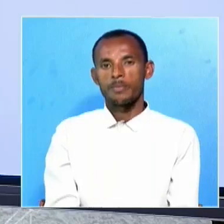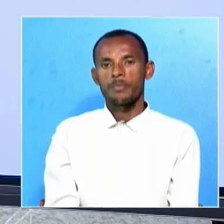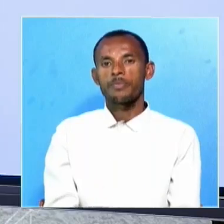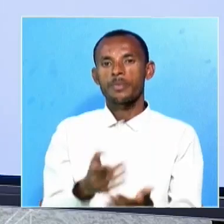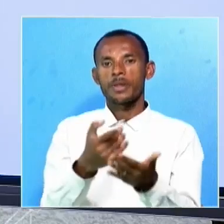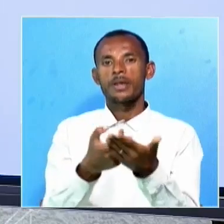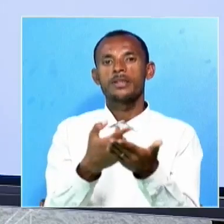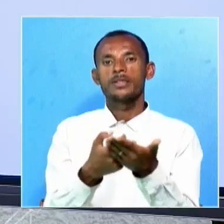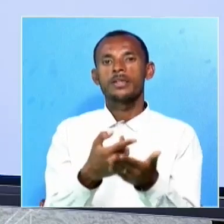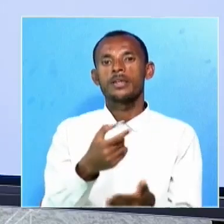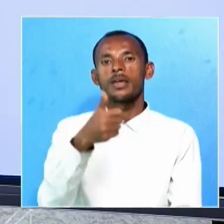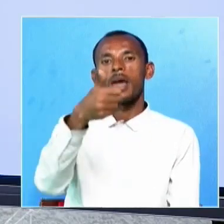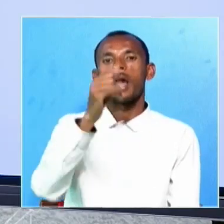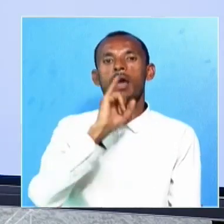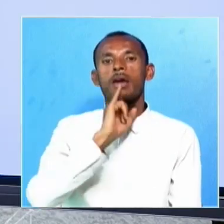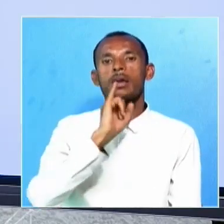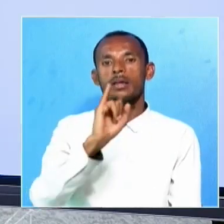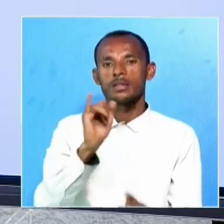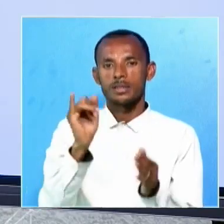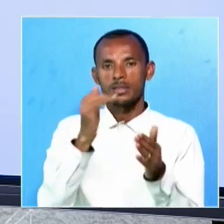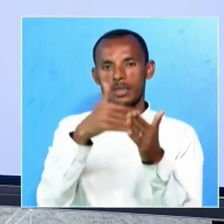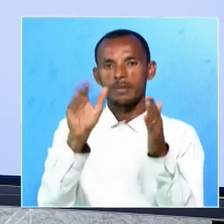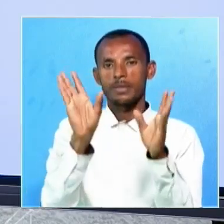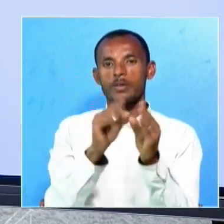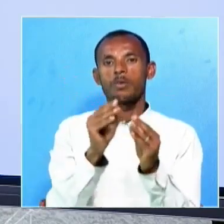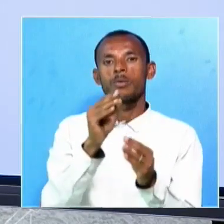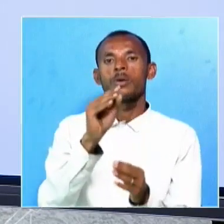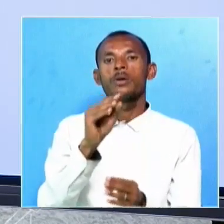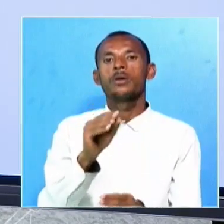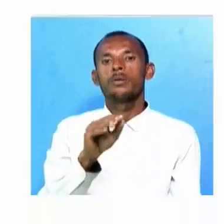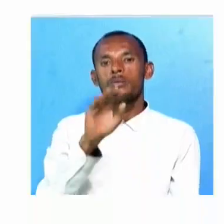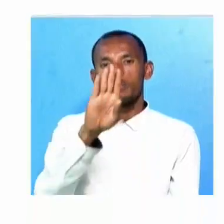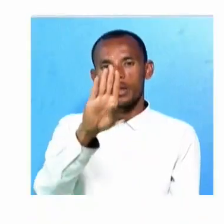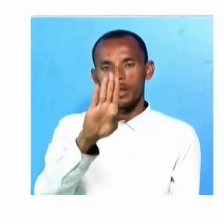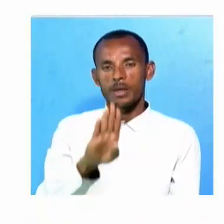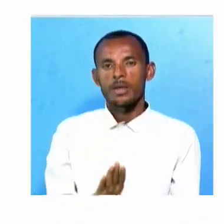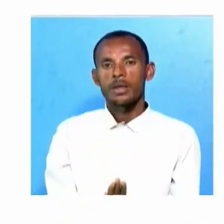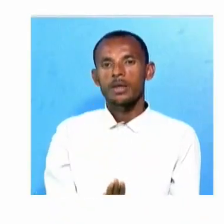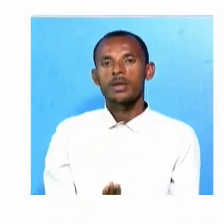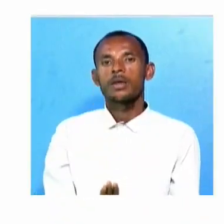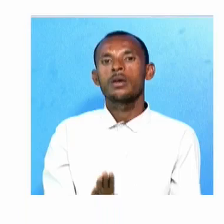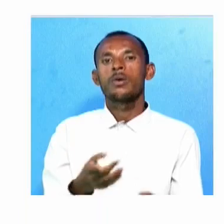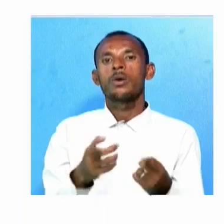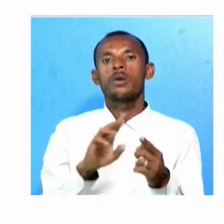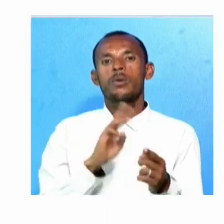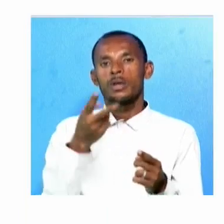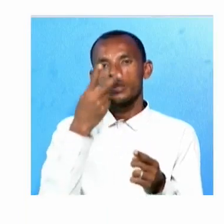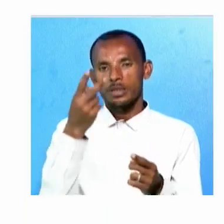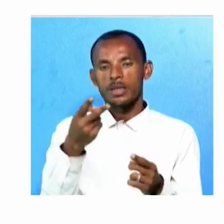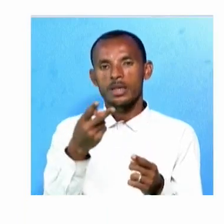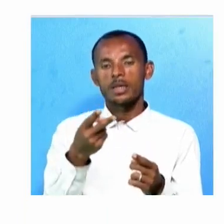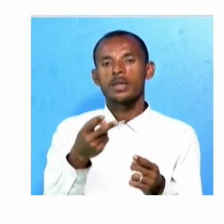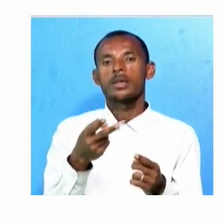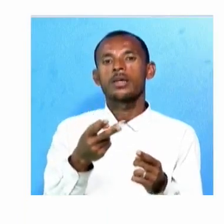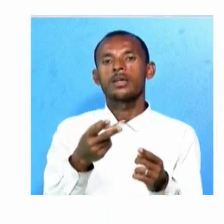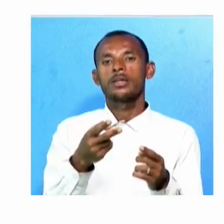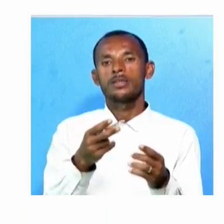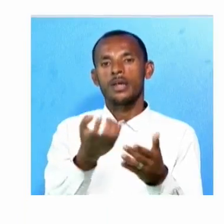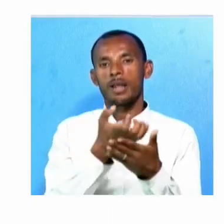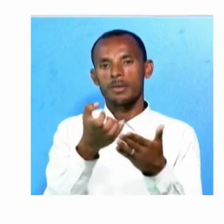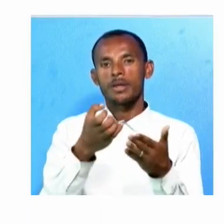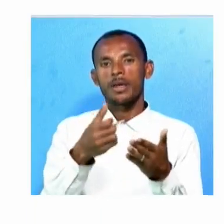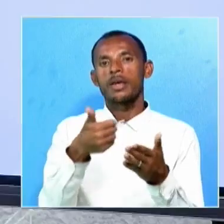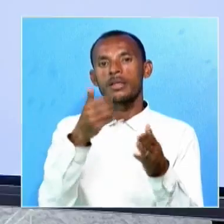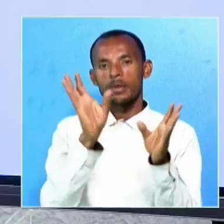Here it says A is a subset of D. When you see the elements, set A contains the